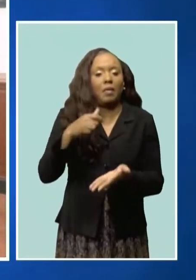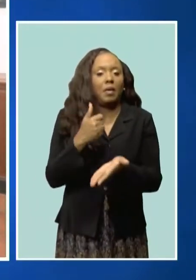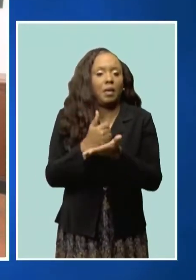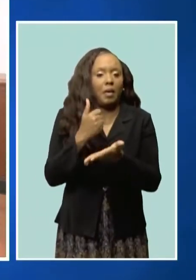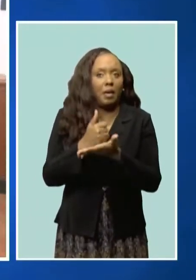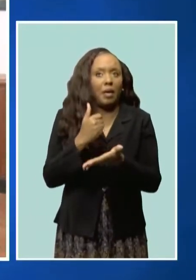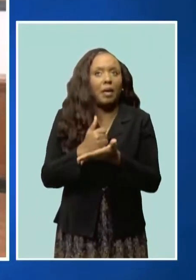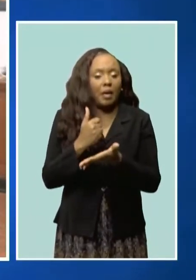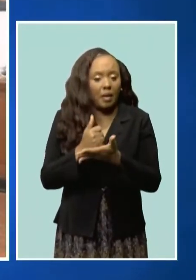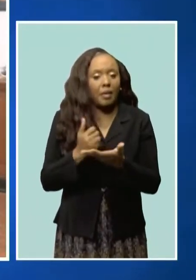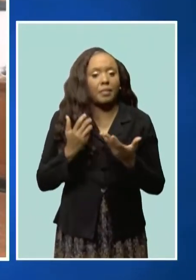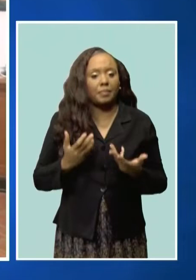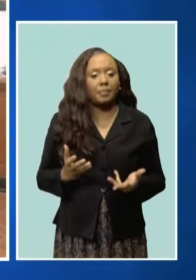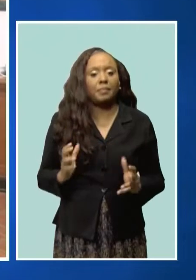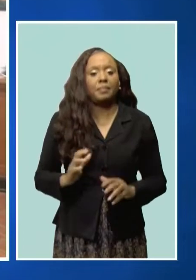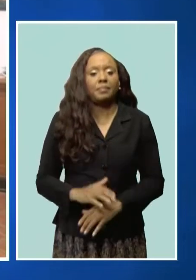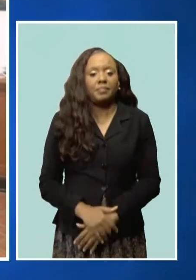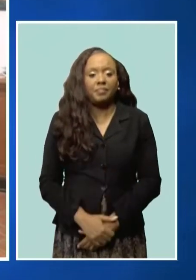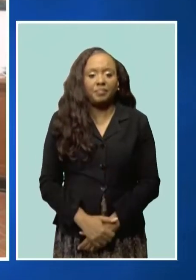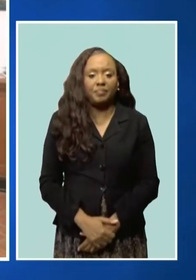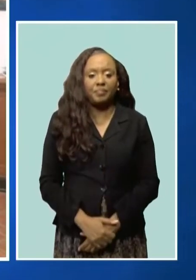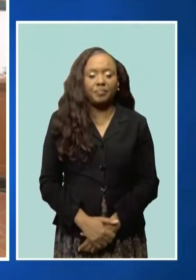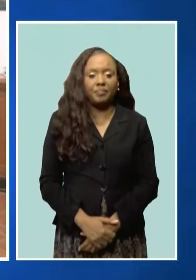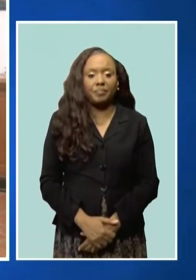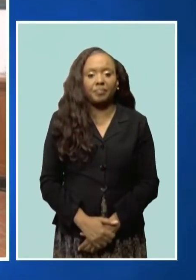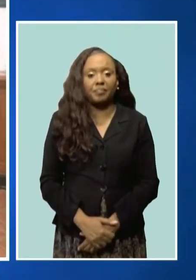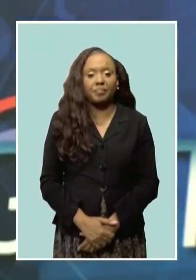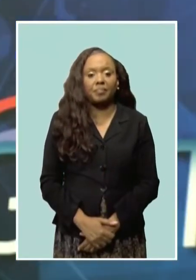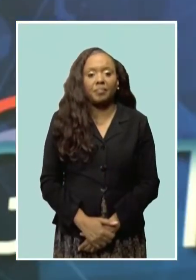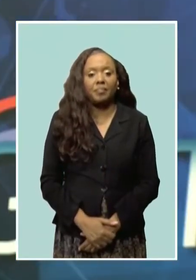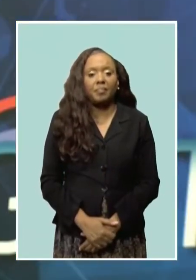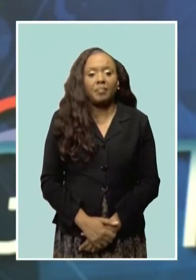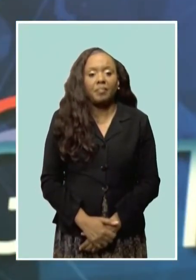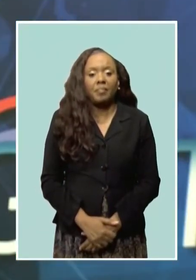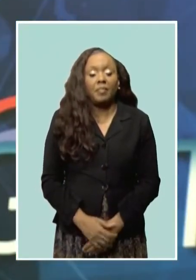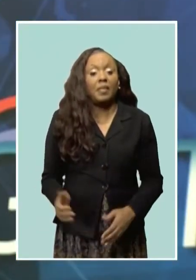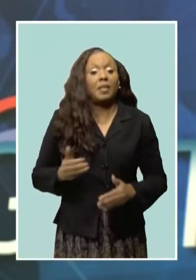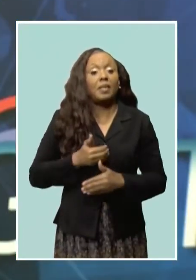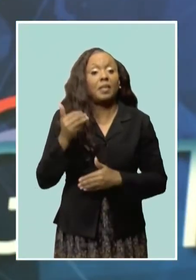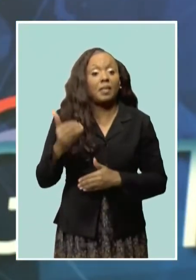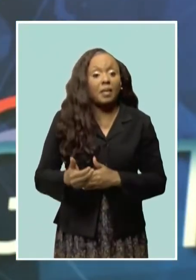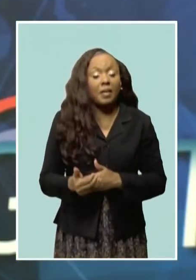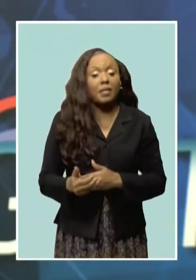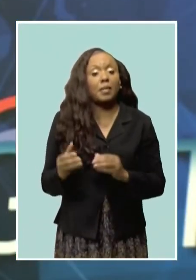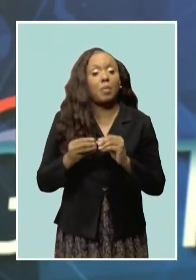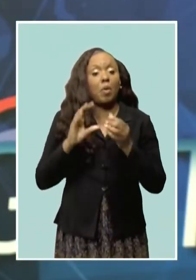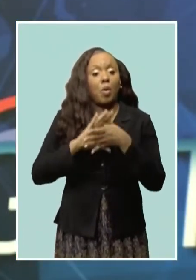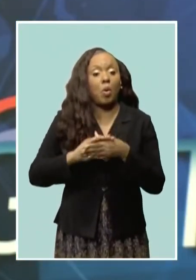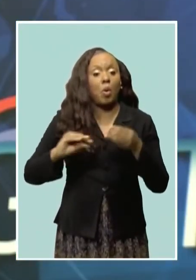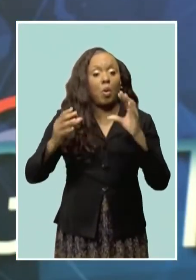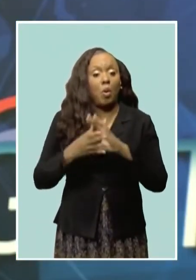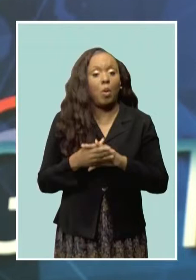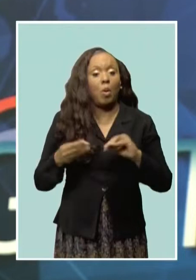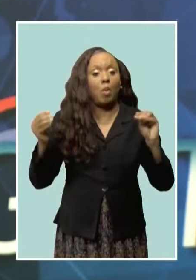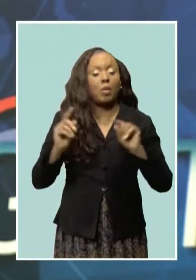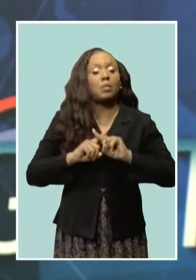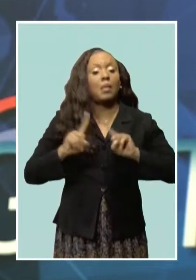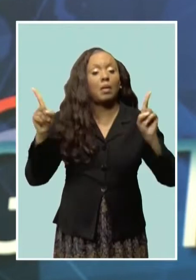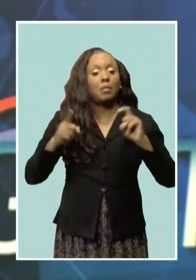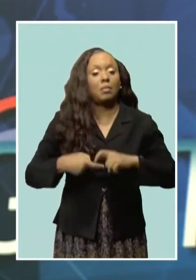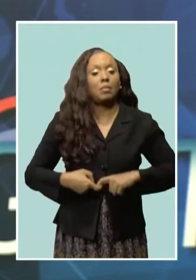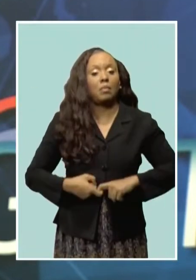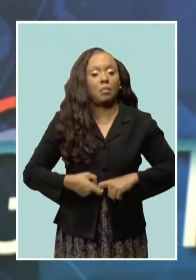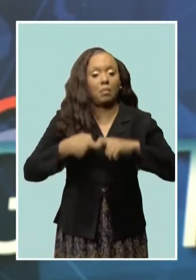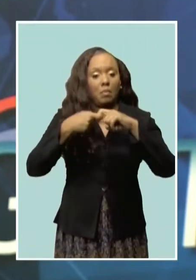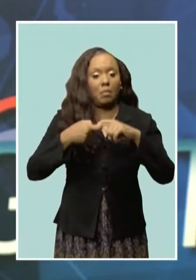Barbados. Sharika Griffith, CBC News. We'll take a break here, but coming up, just how much time will each partner get